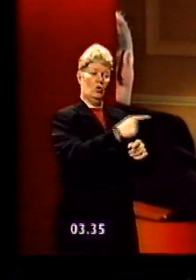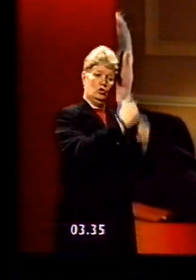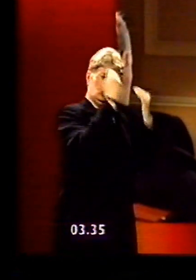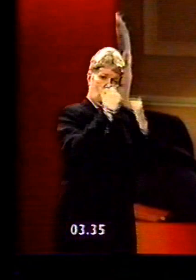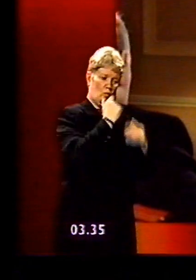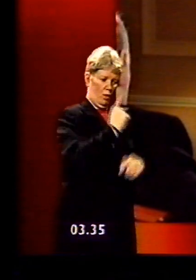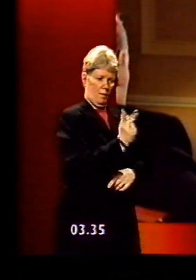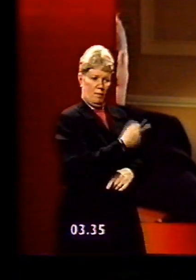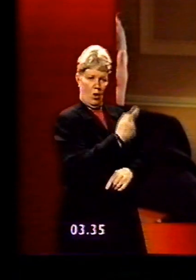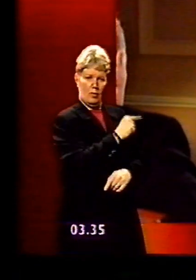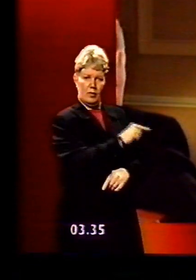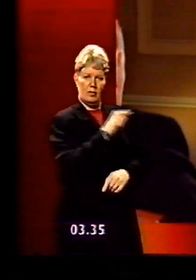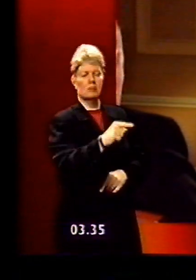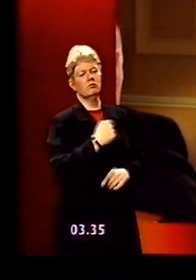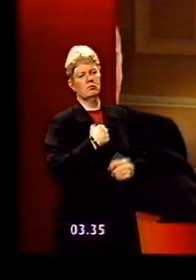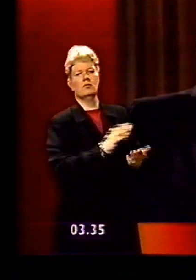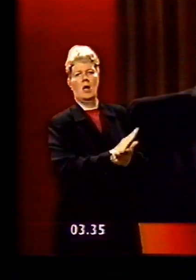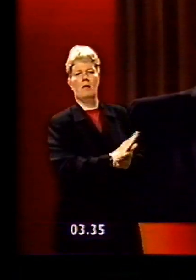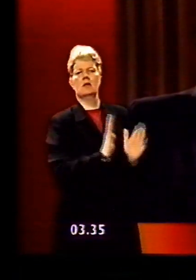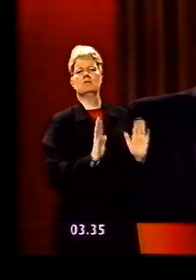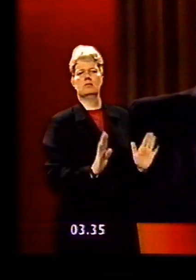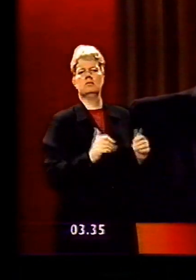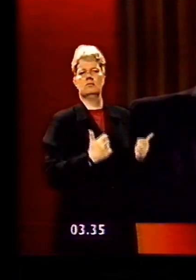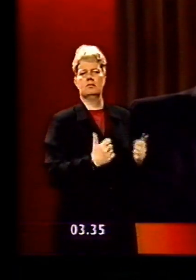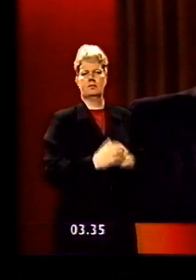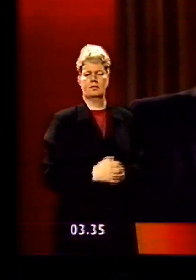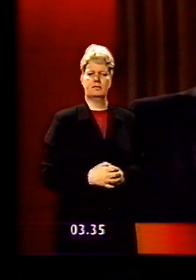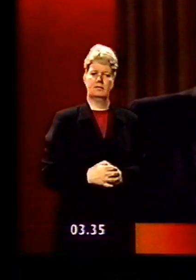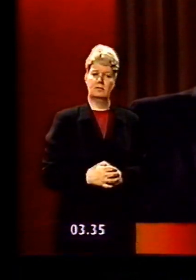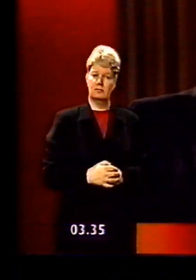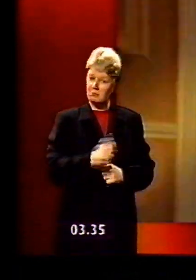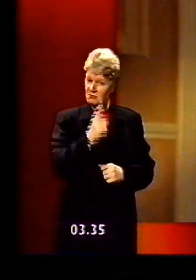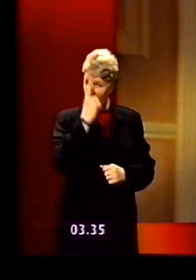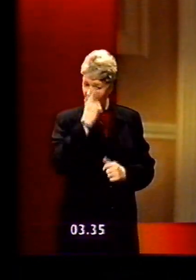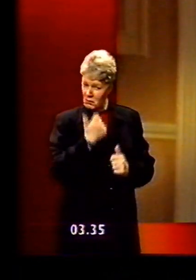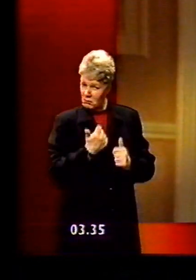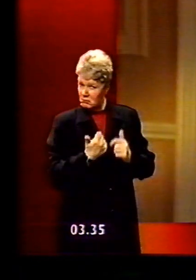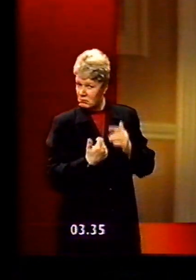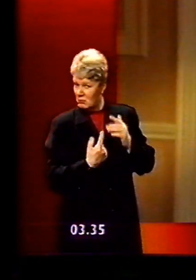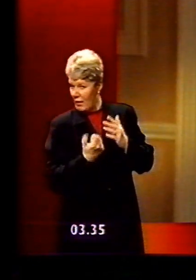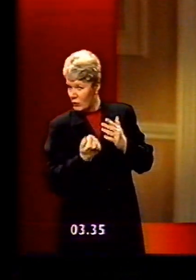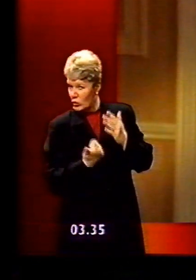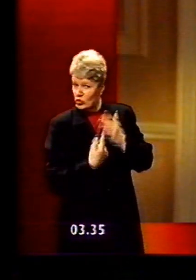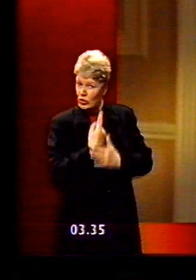our case, and we're very happy with that. Do you have any idea how good your chances are?